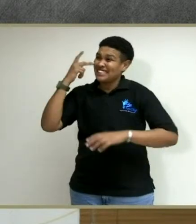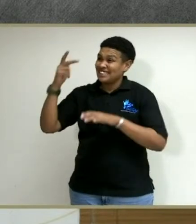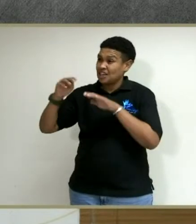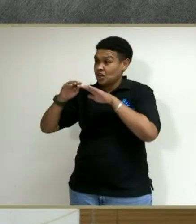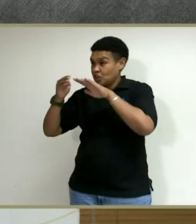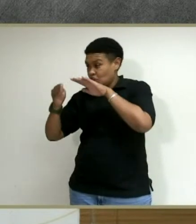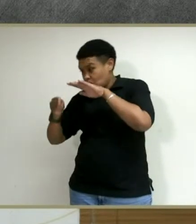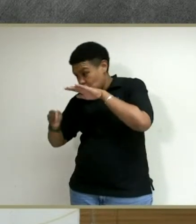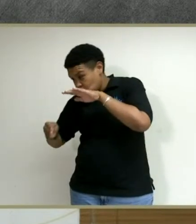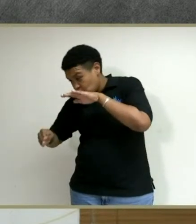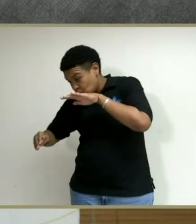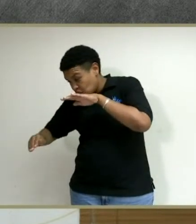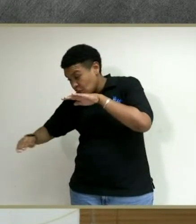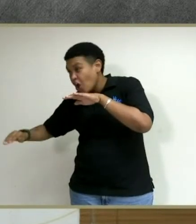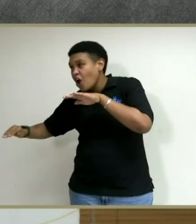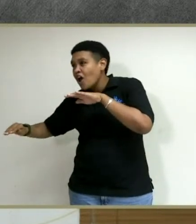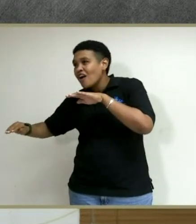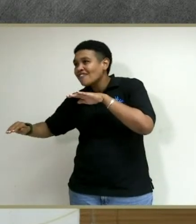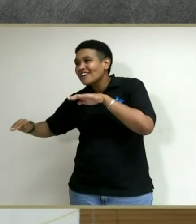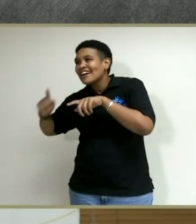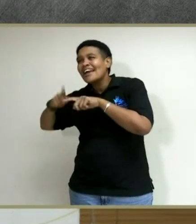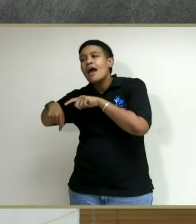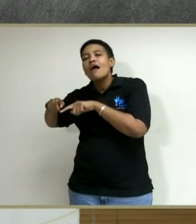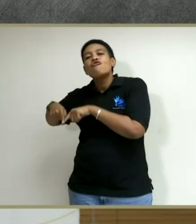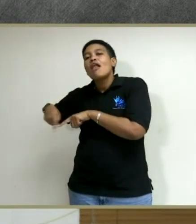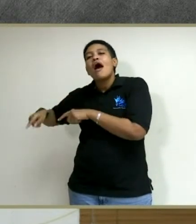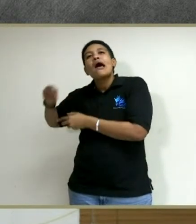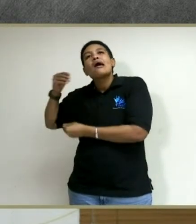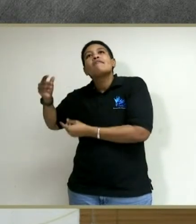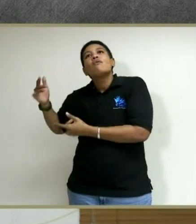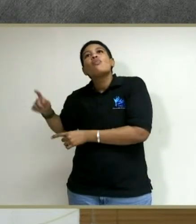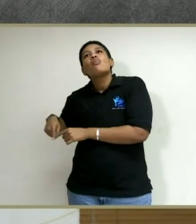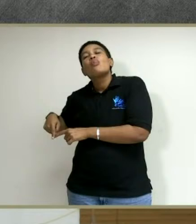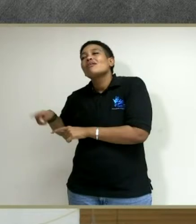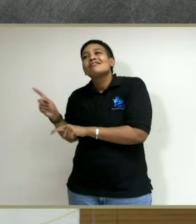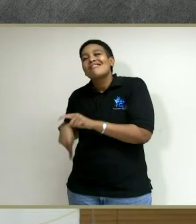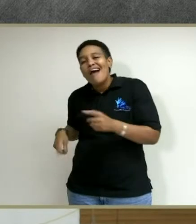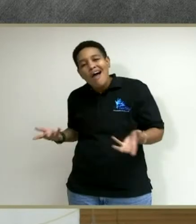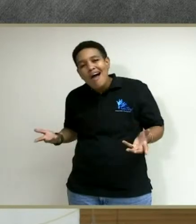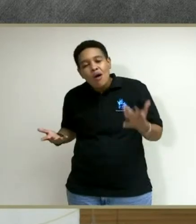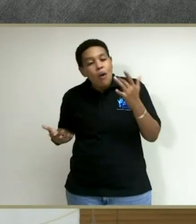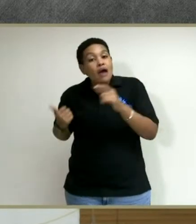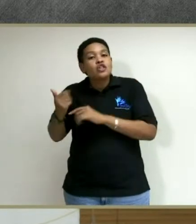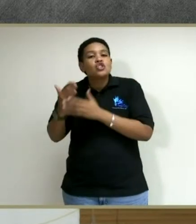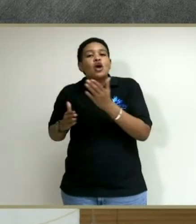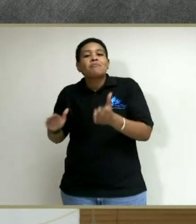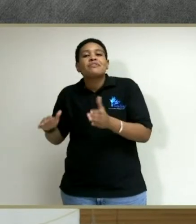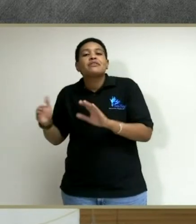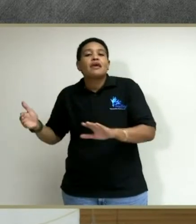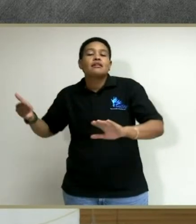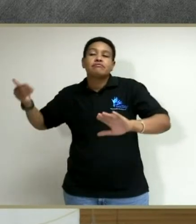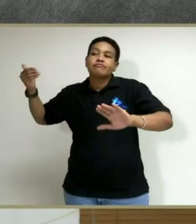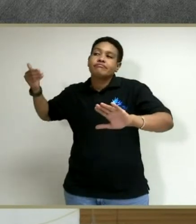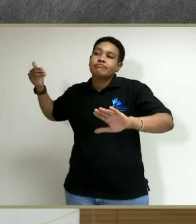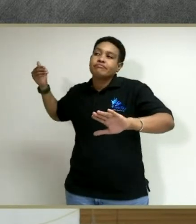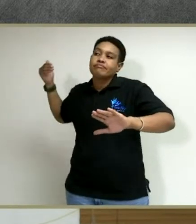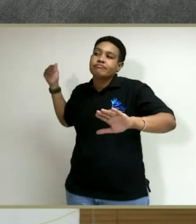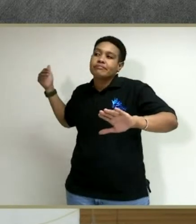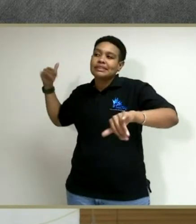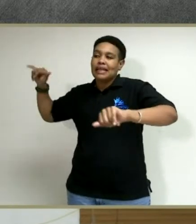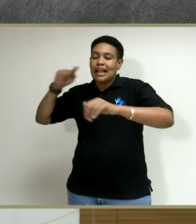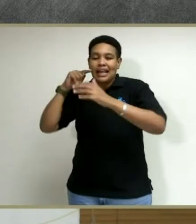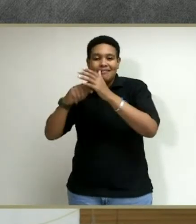curve there, can't rely on that so much because some of the deaths would have been still